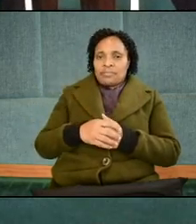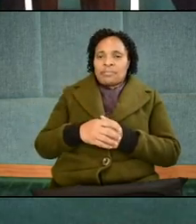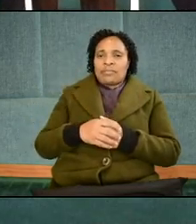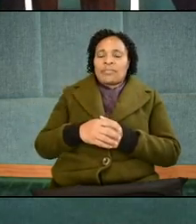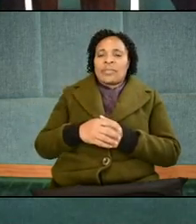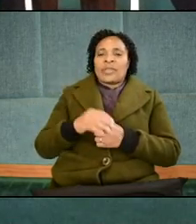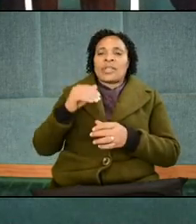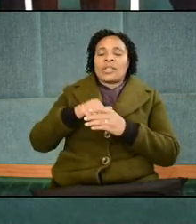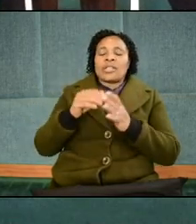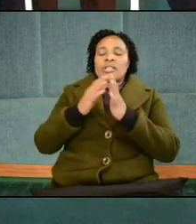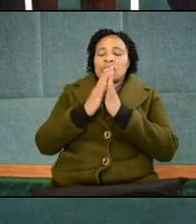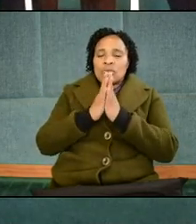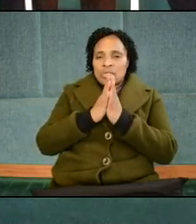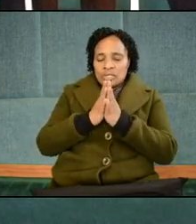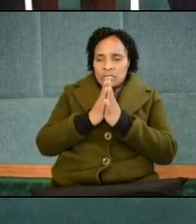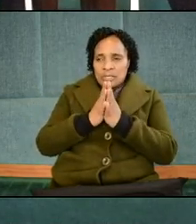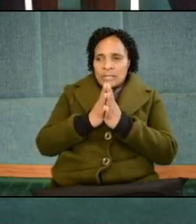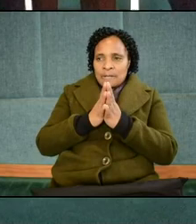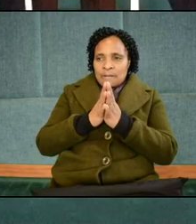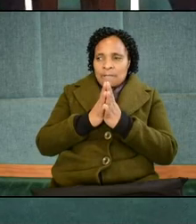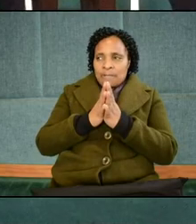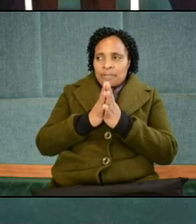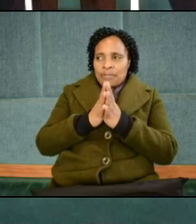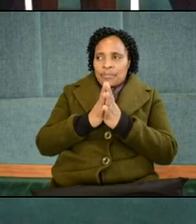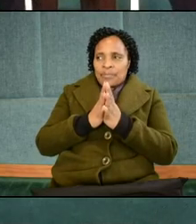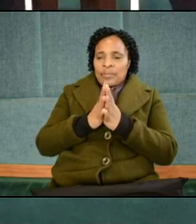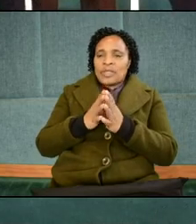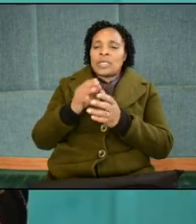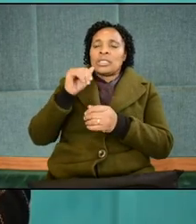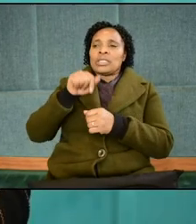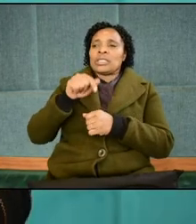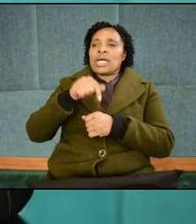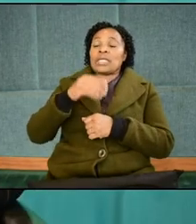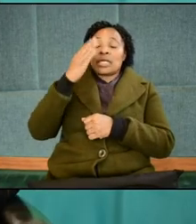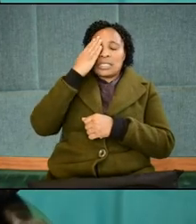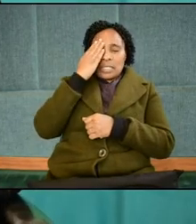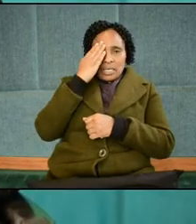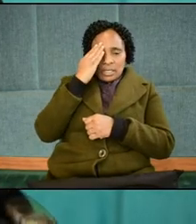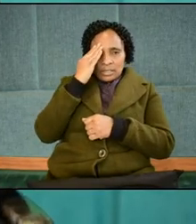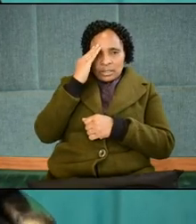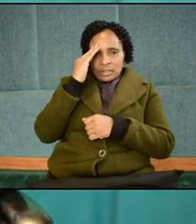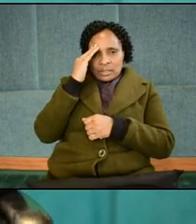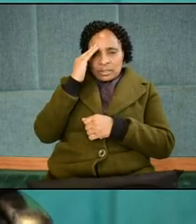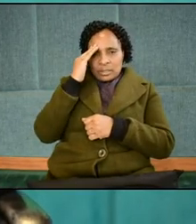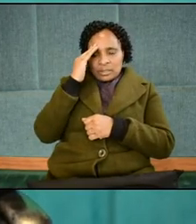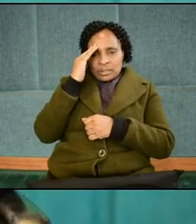So in the story, it's the Israelites.